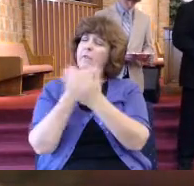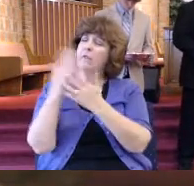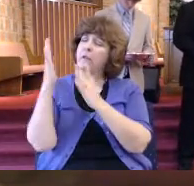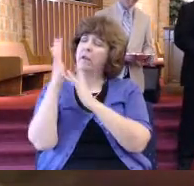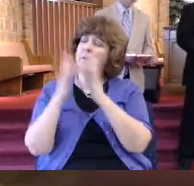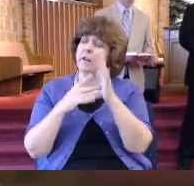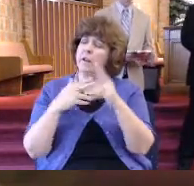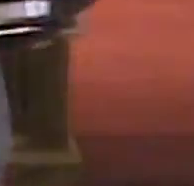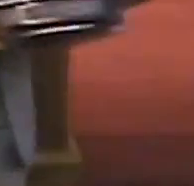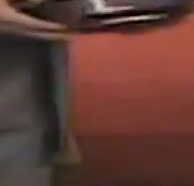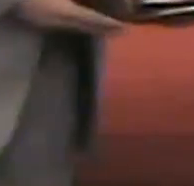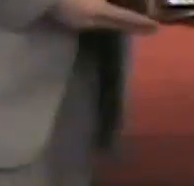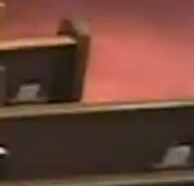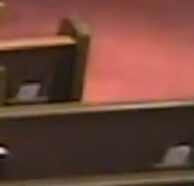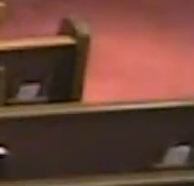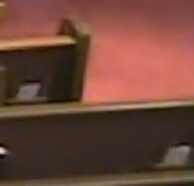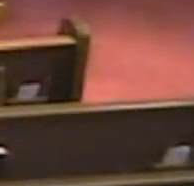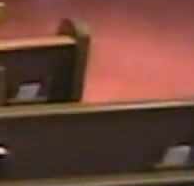Amen.